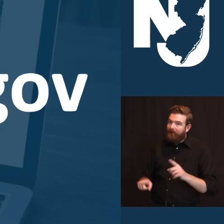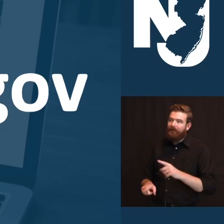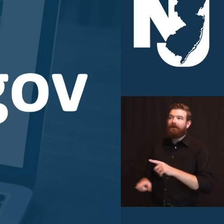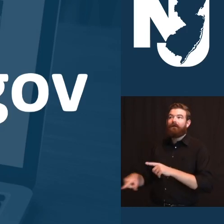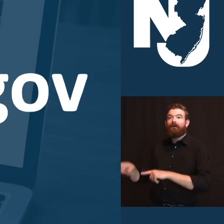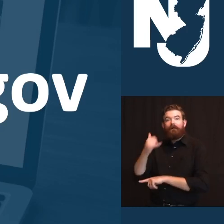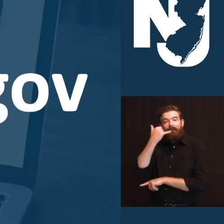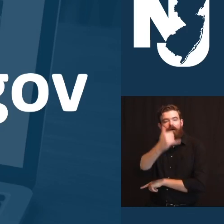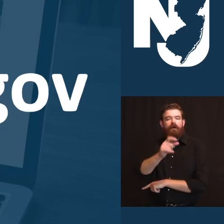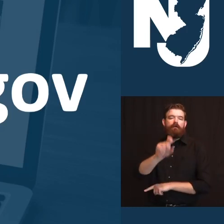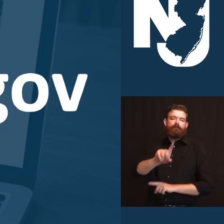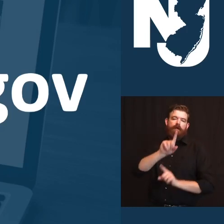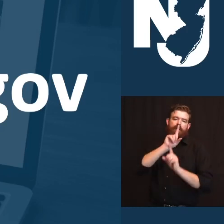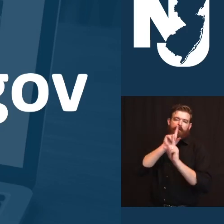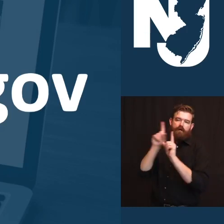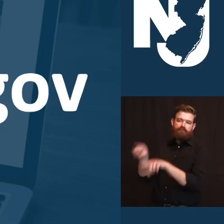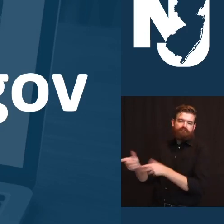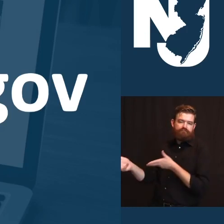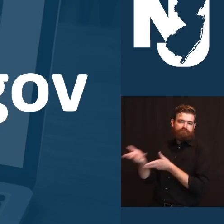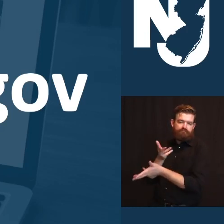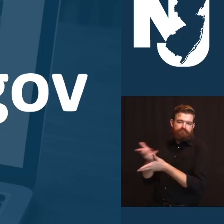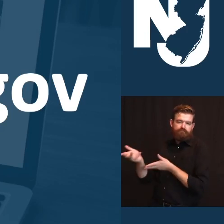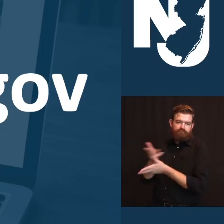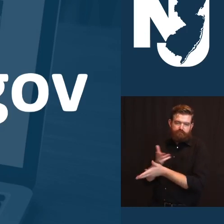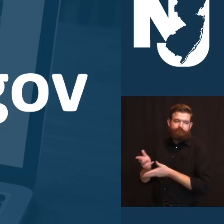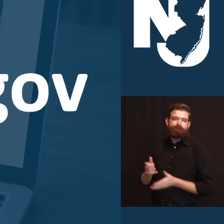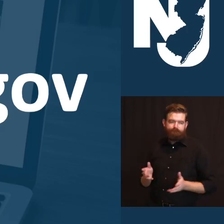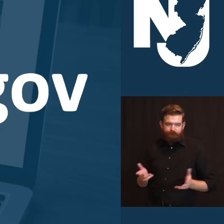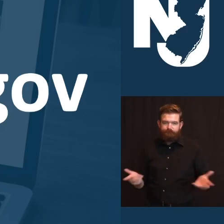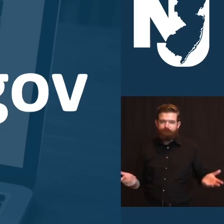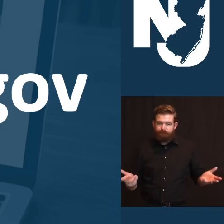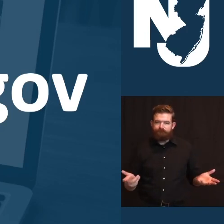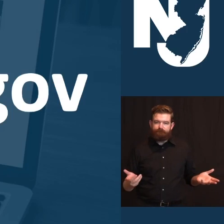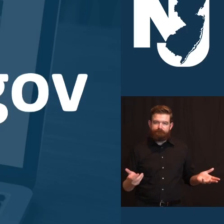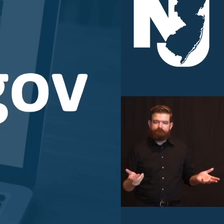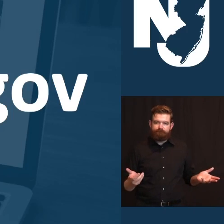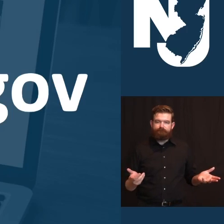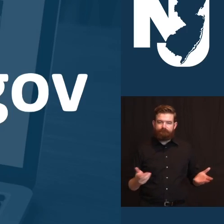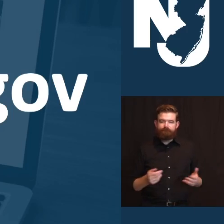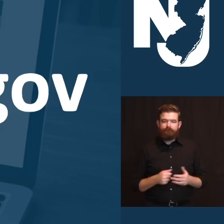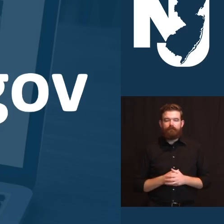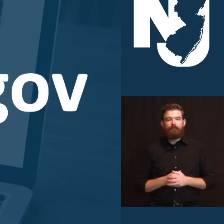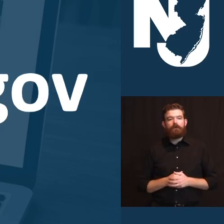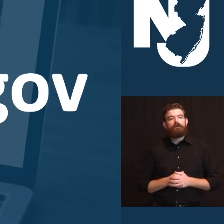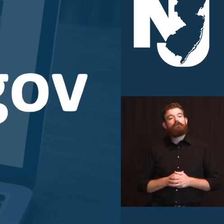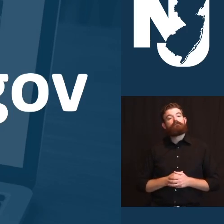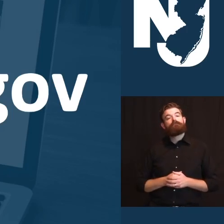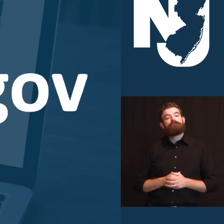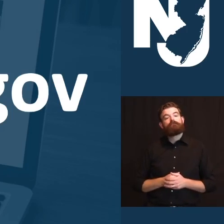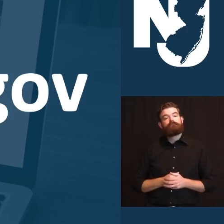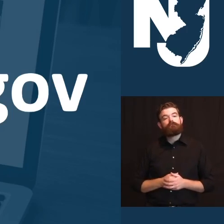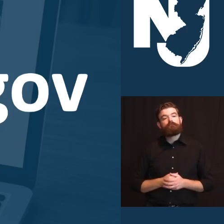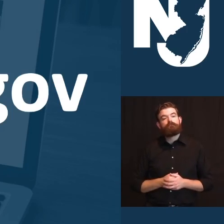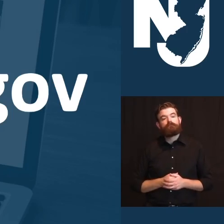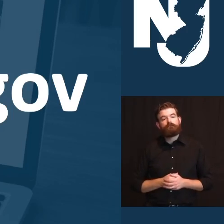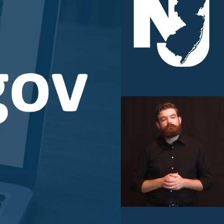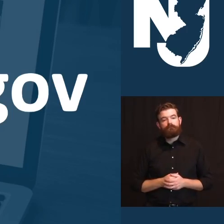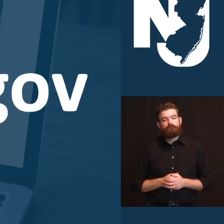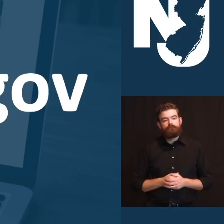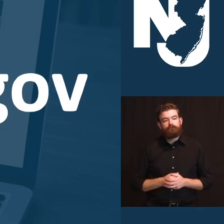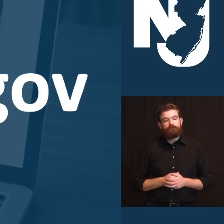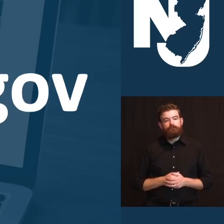enough. If we could get that up even to 1 out of 3, or 1 out of 2, even better yet, where there's not just